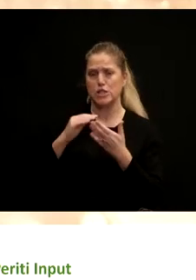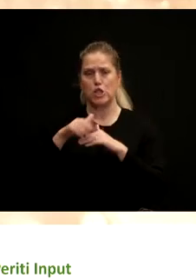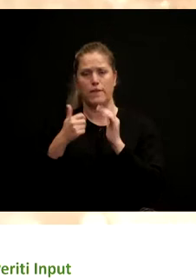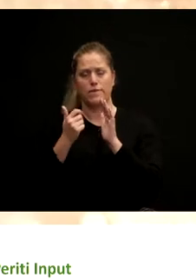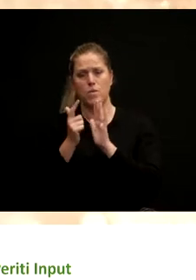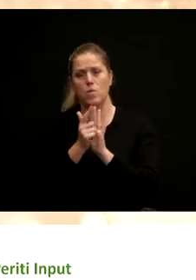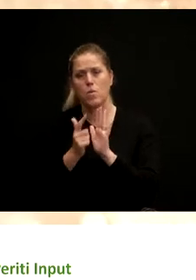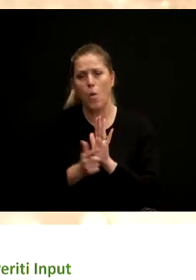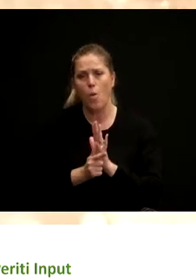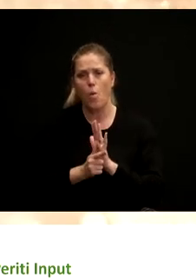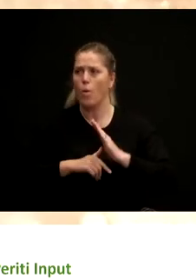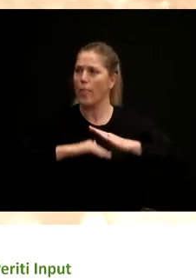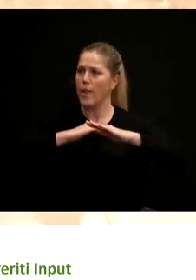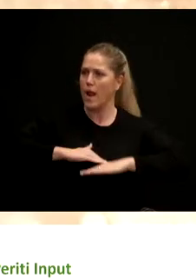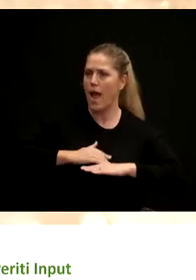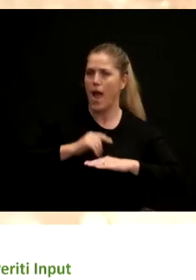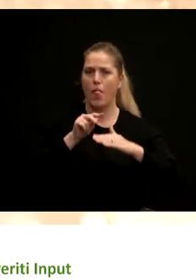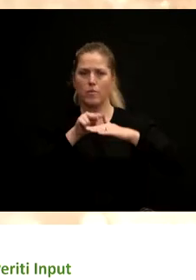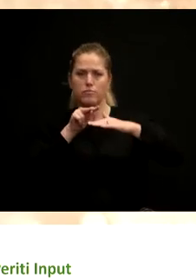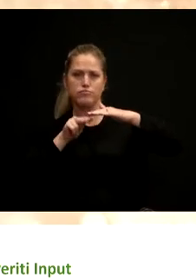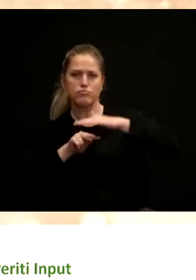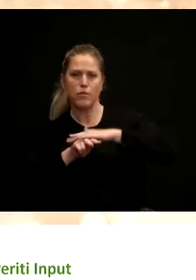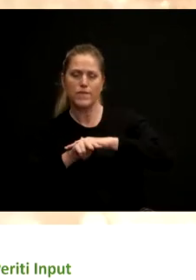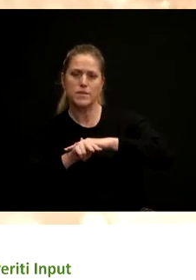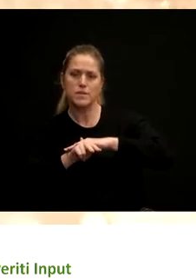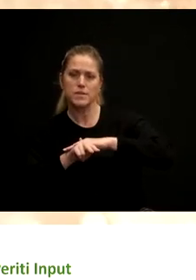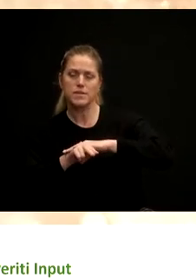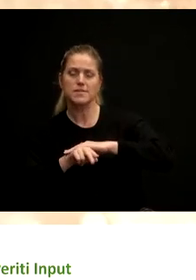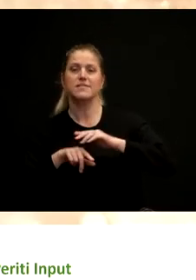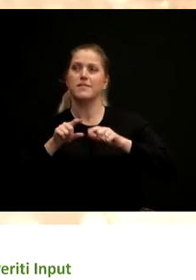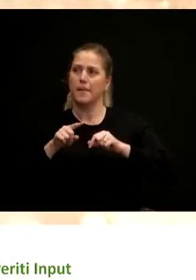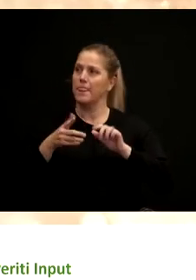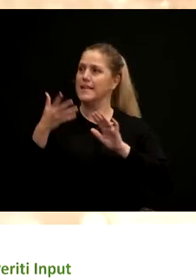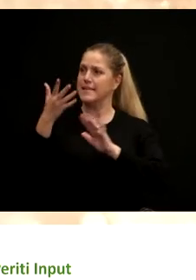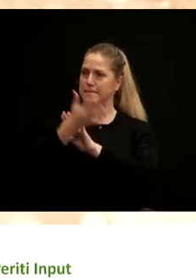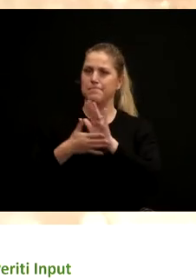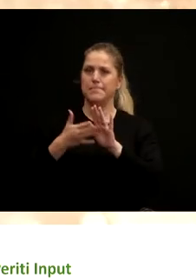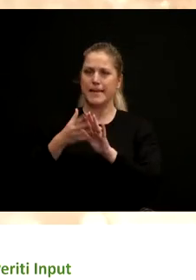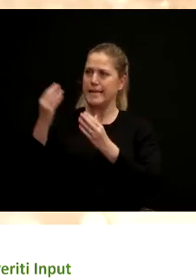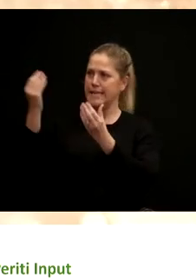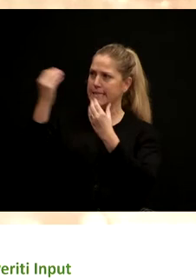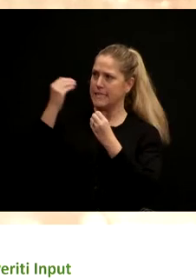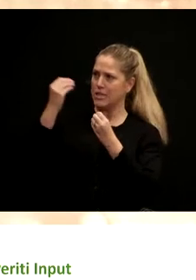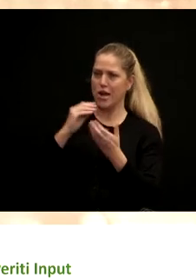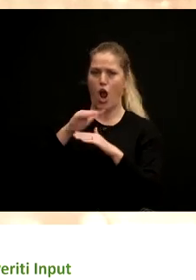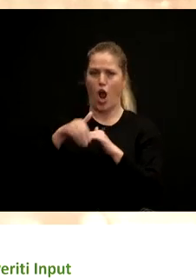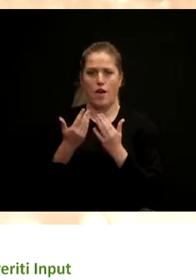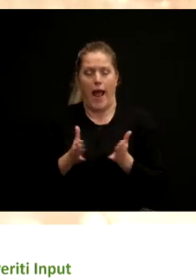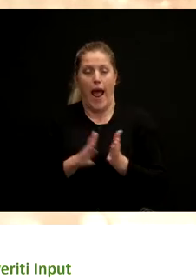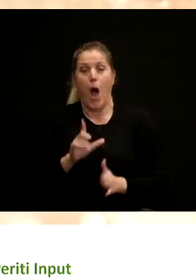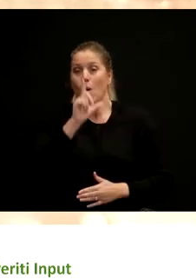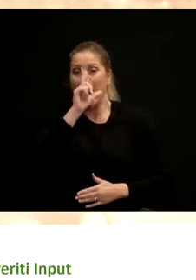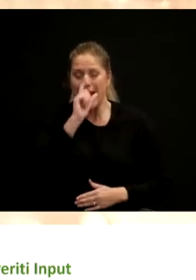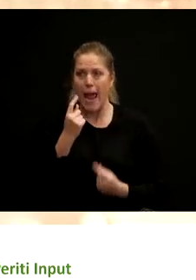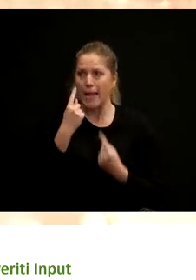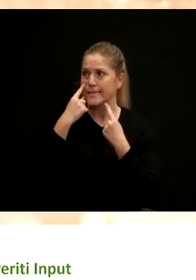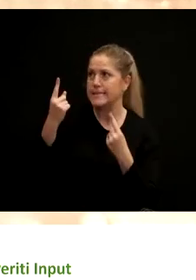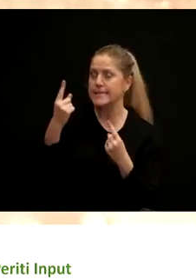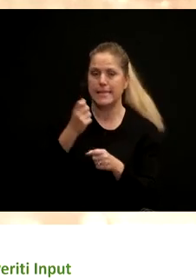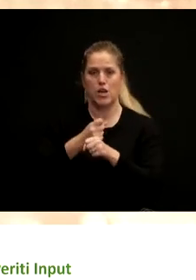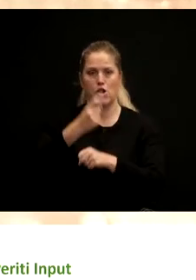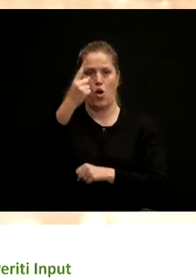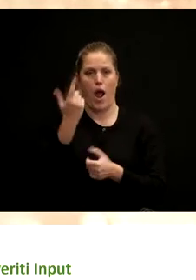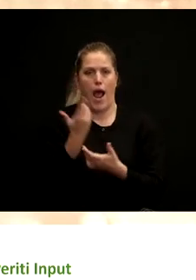law, the prophets, become means of encounter with God. They are